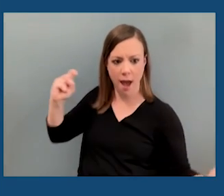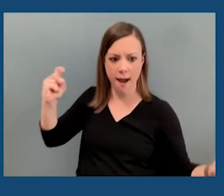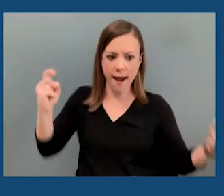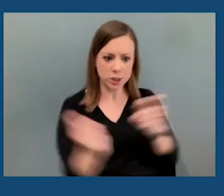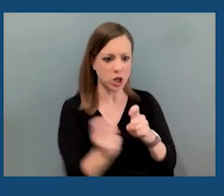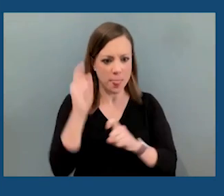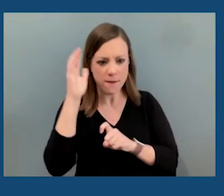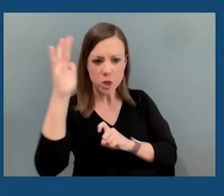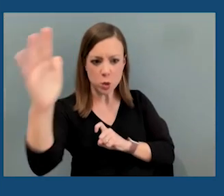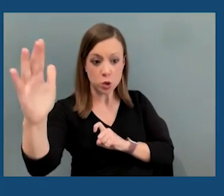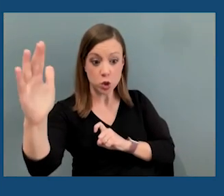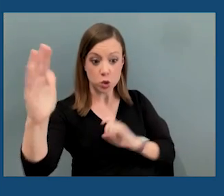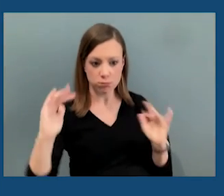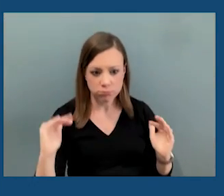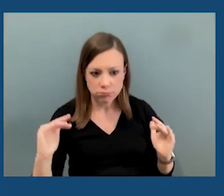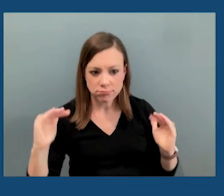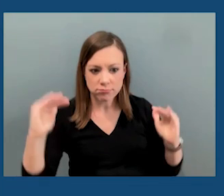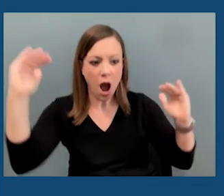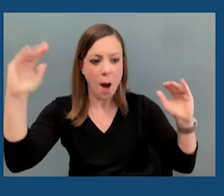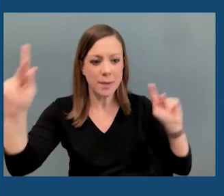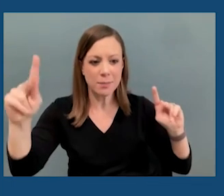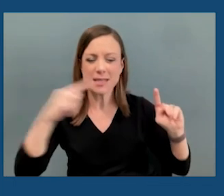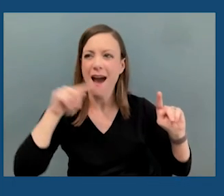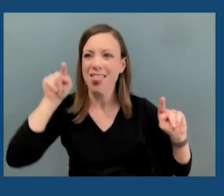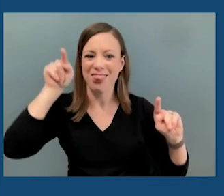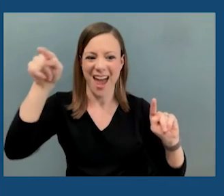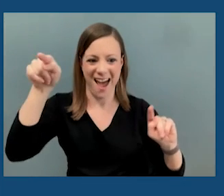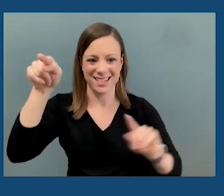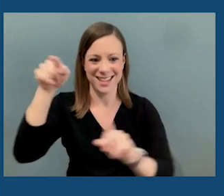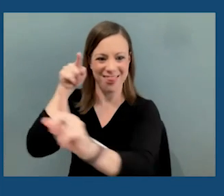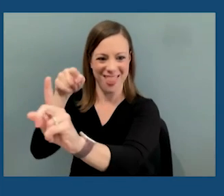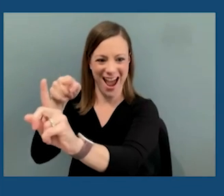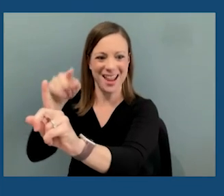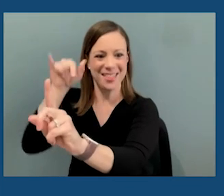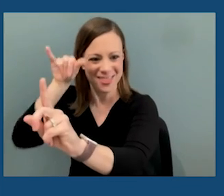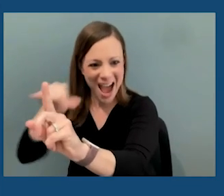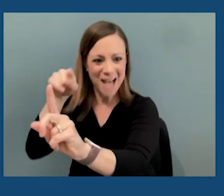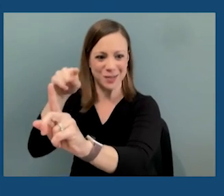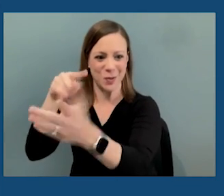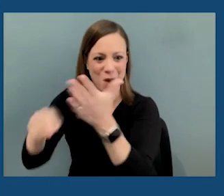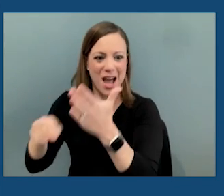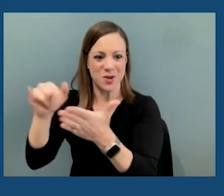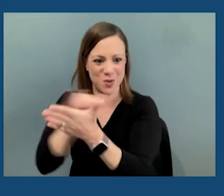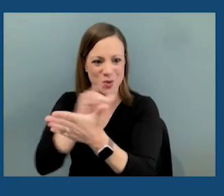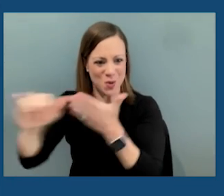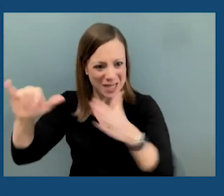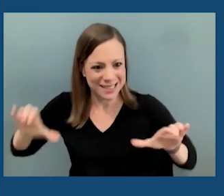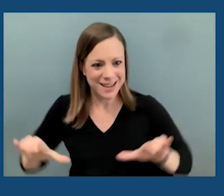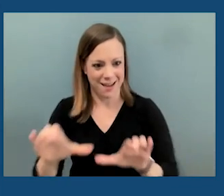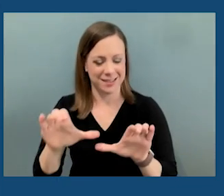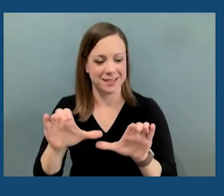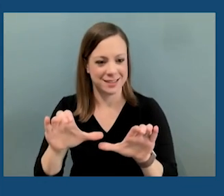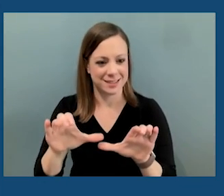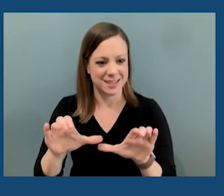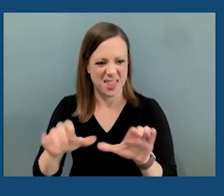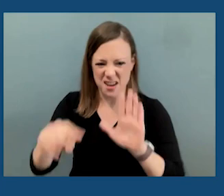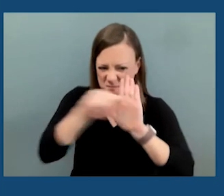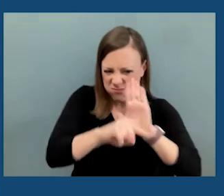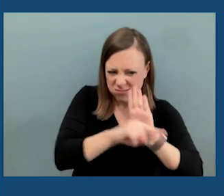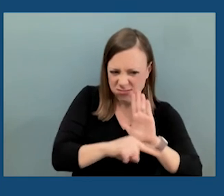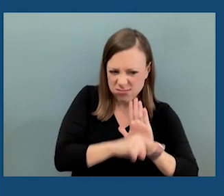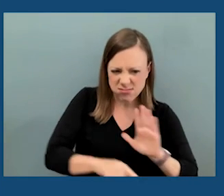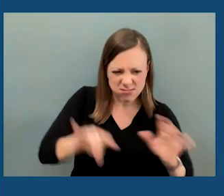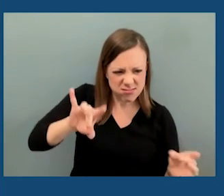people will always say, ah, yes, that's what New York does. Because negativity can paralyze a